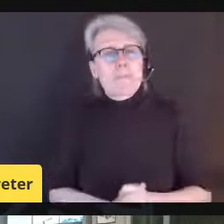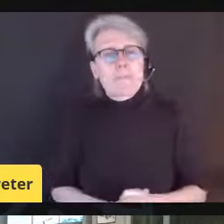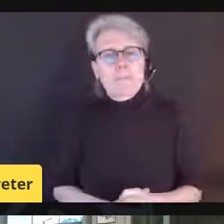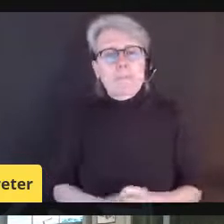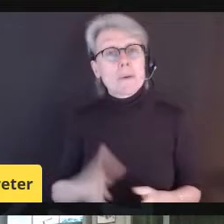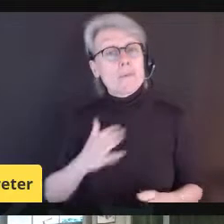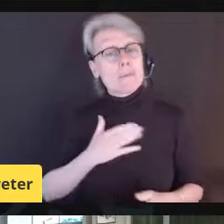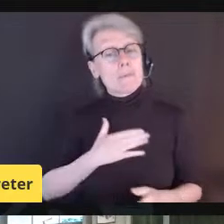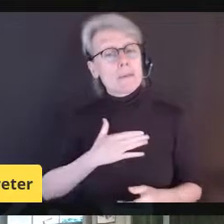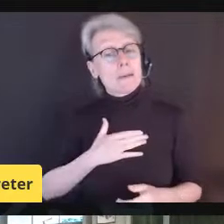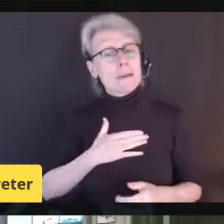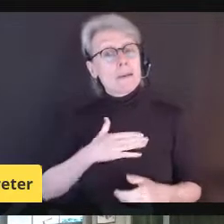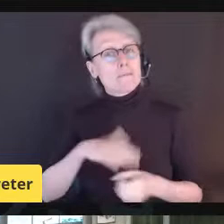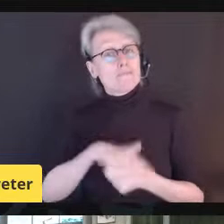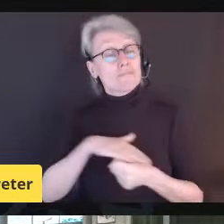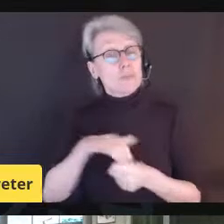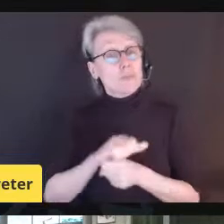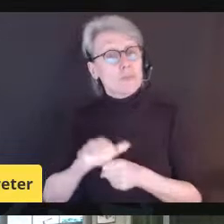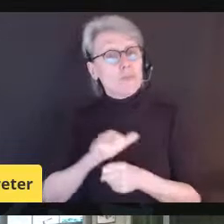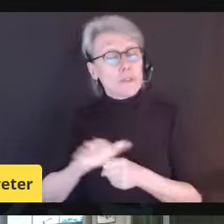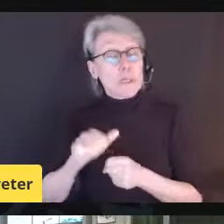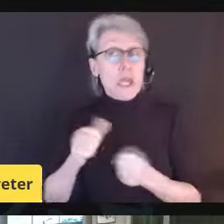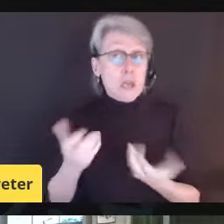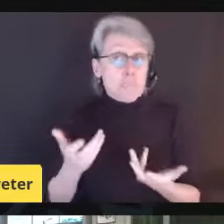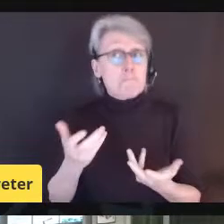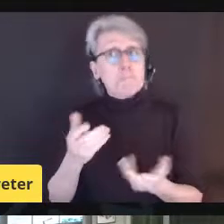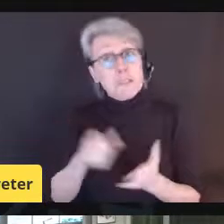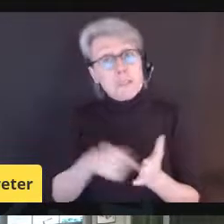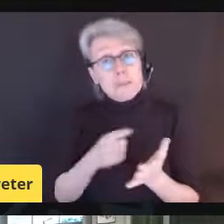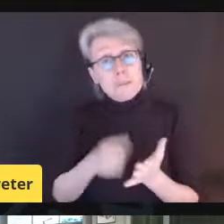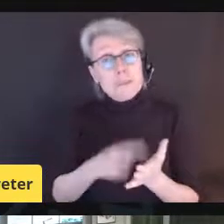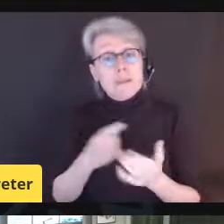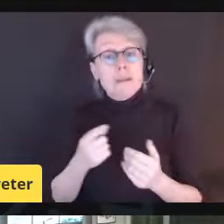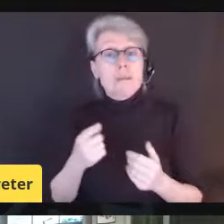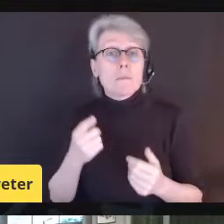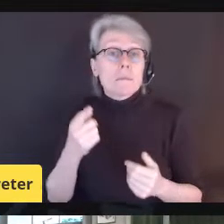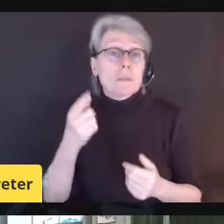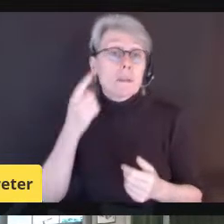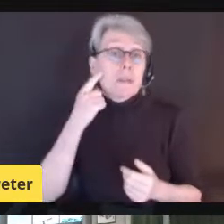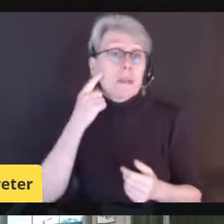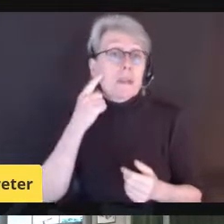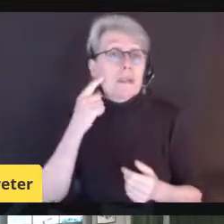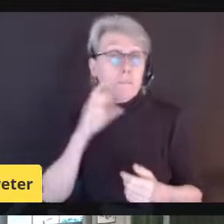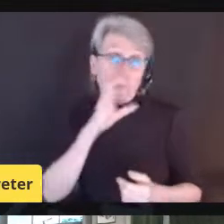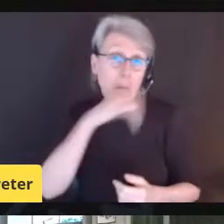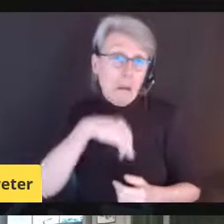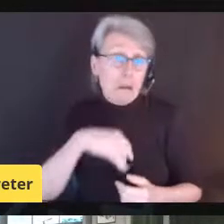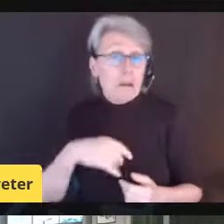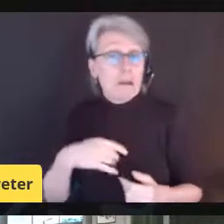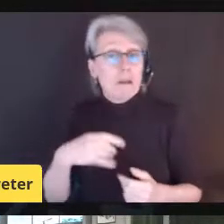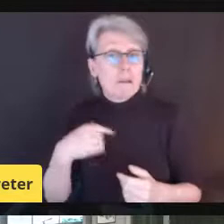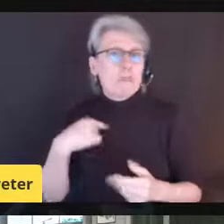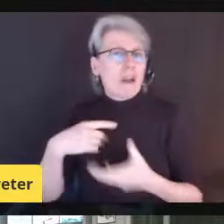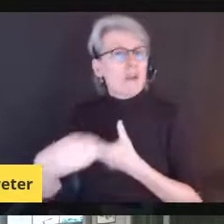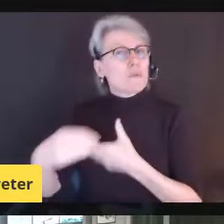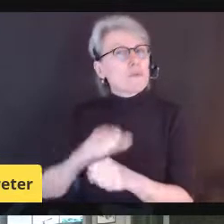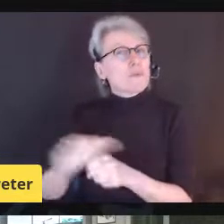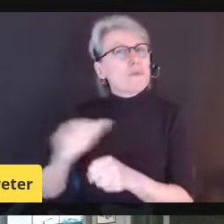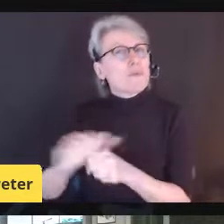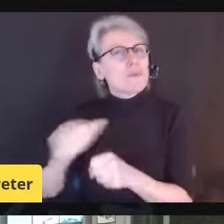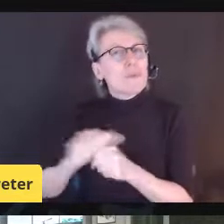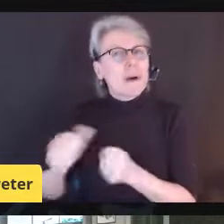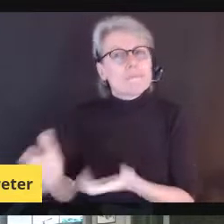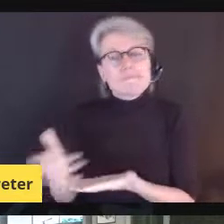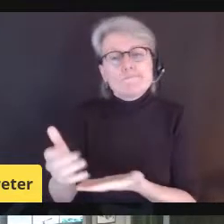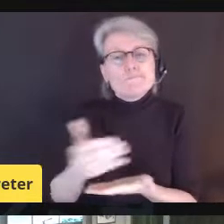do, that I think some people find kind of odd, when I was doing my field work, so I